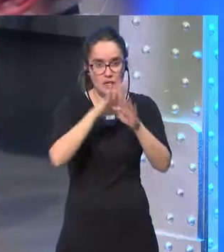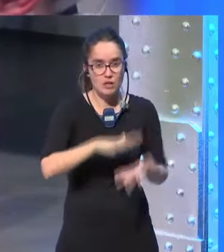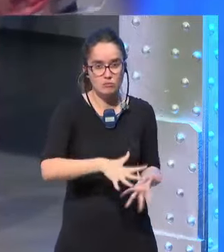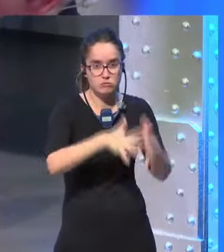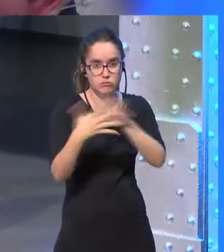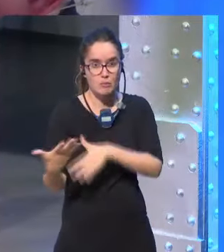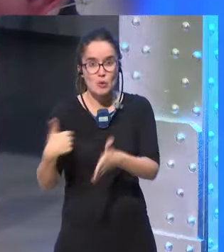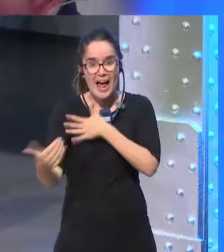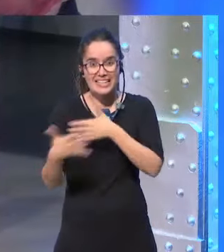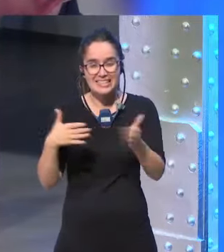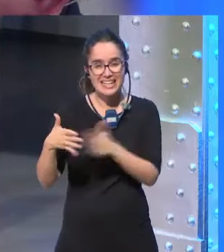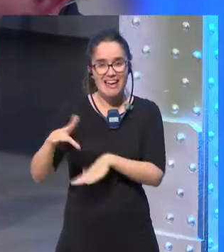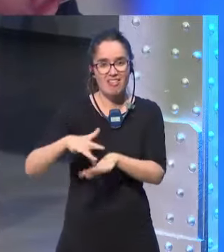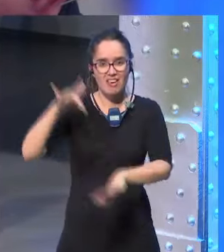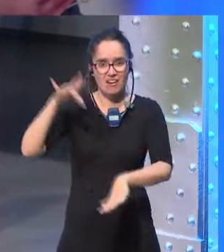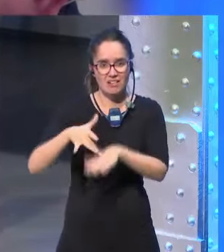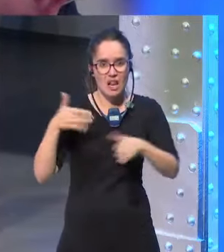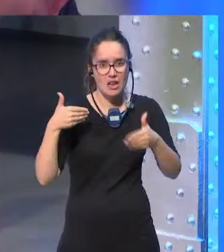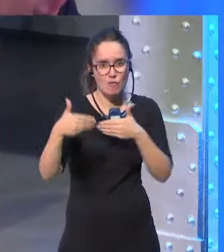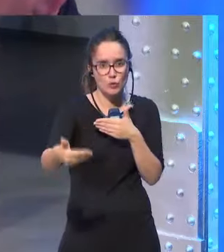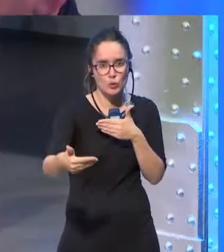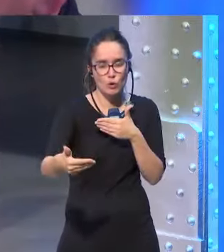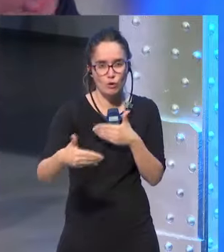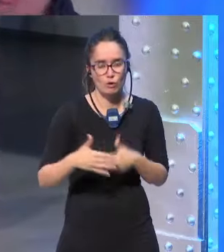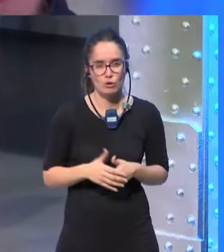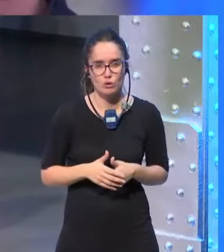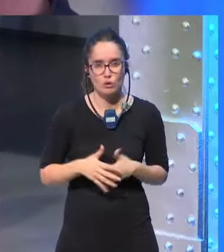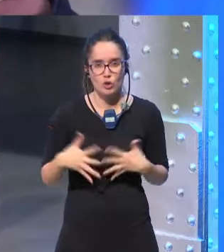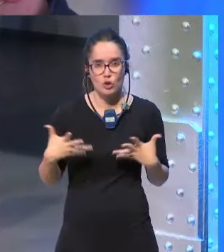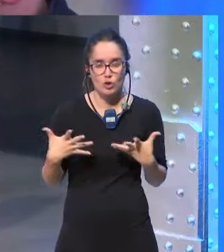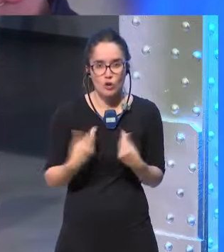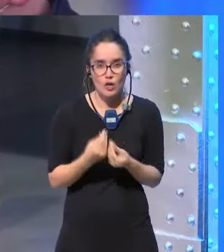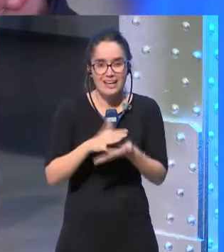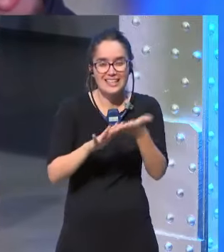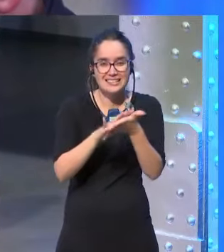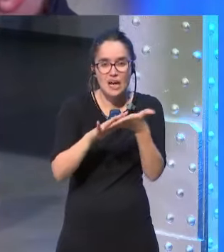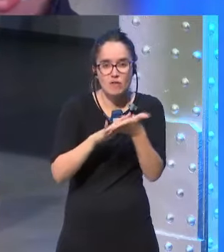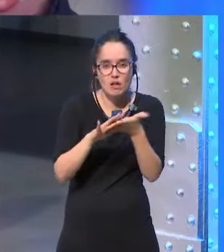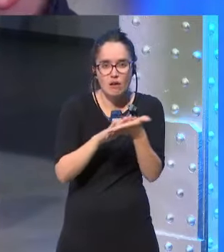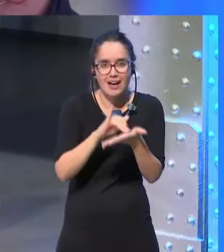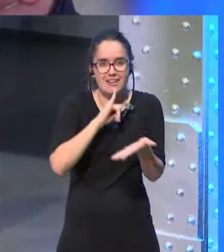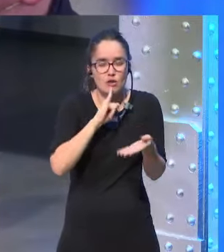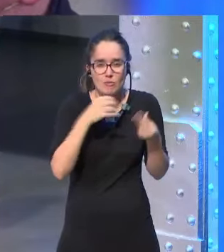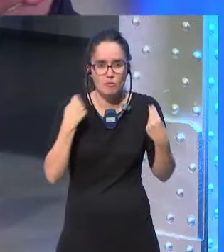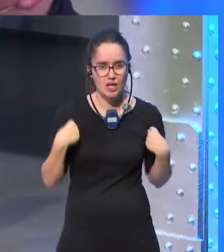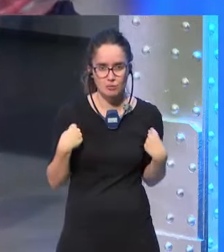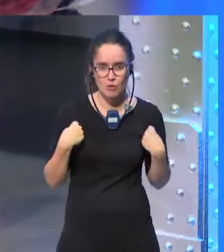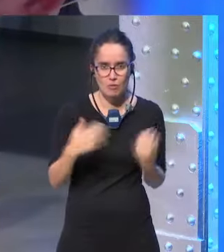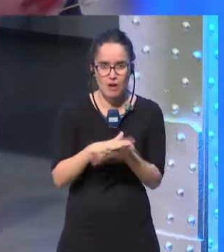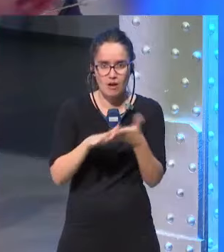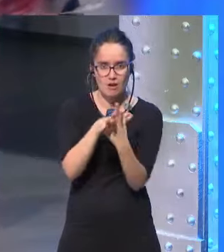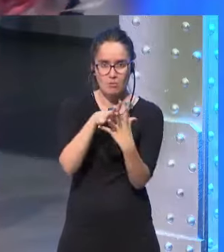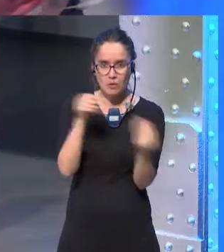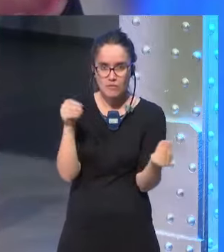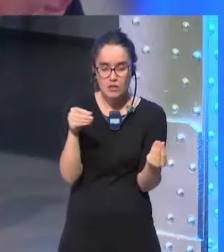future, and just speaks the same language like an architect who's also working with certain algorithmic tools.